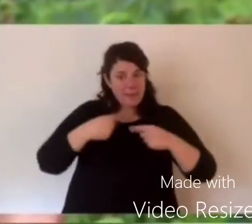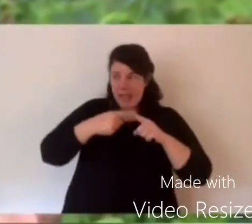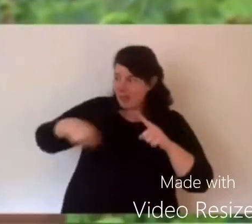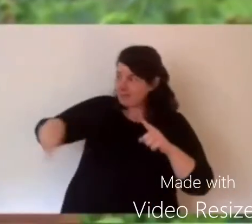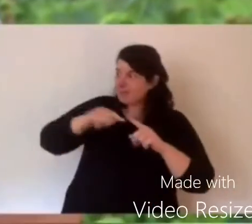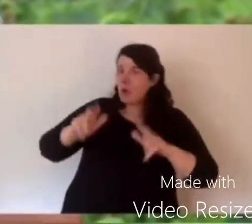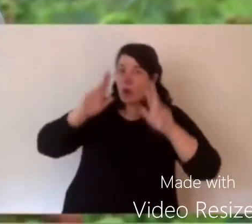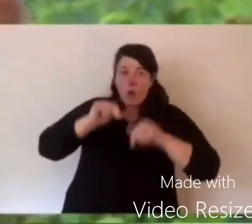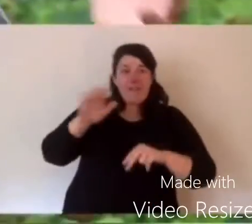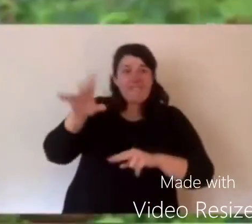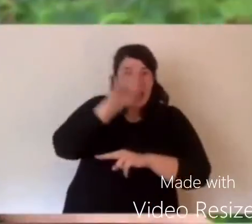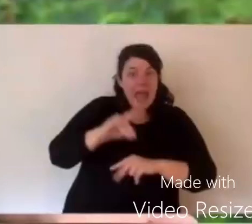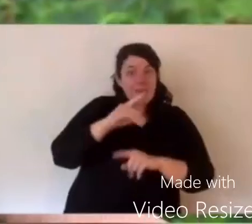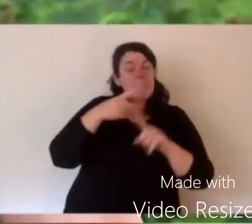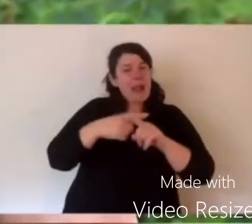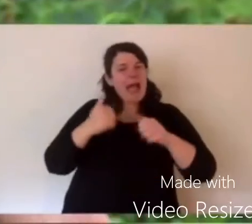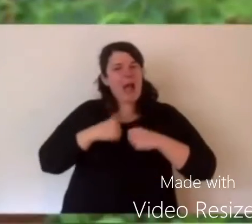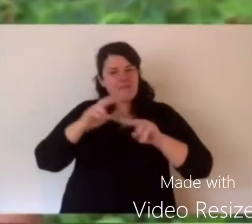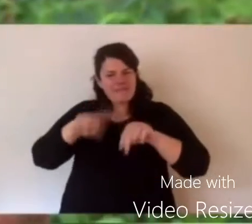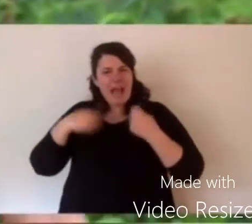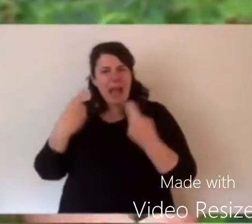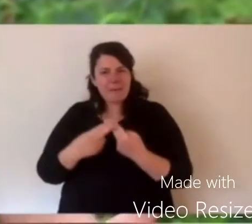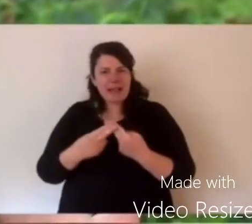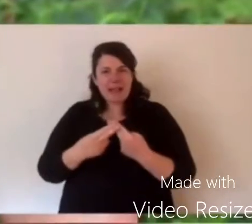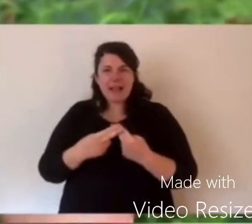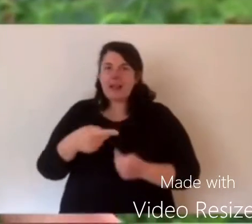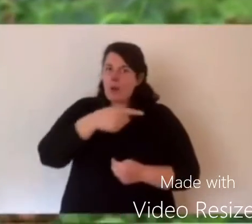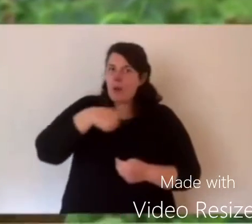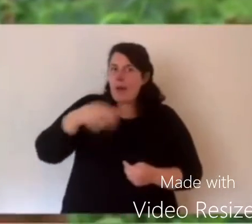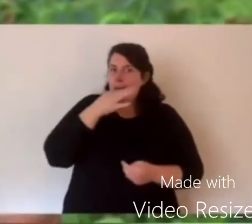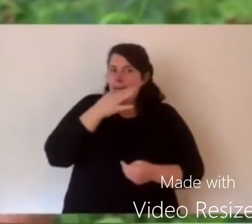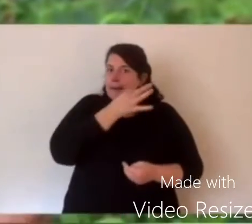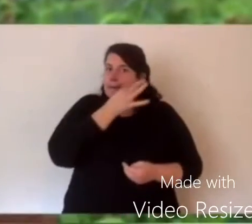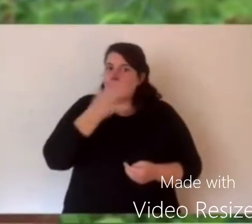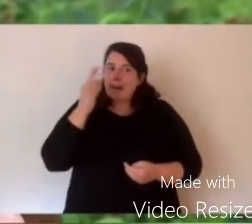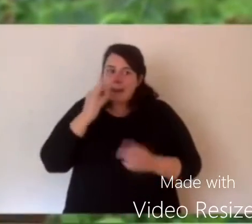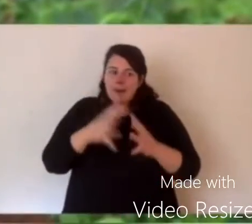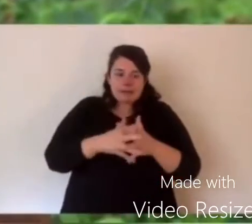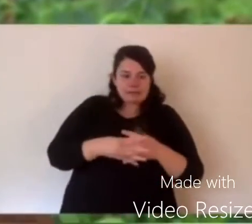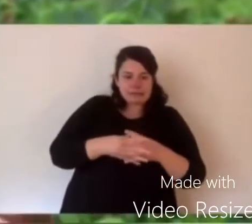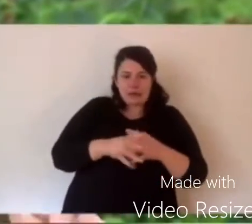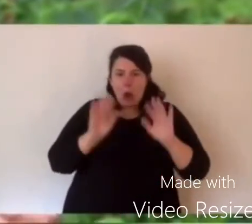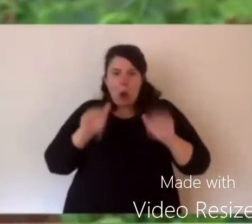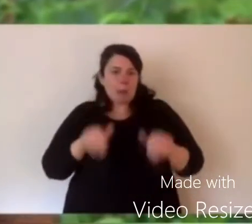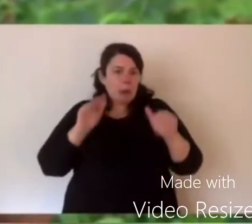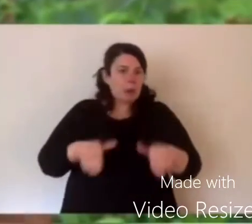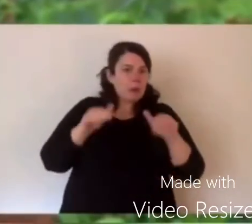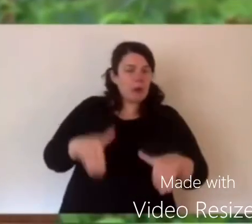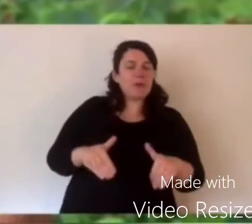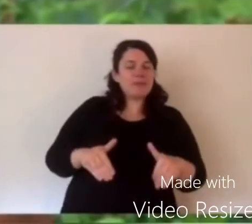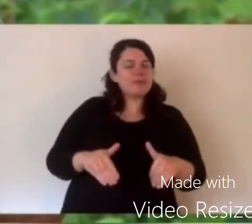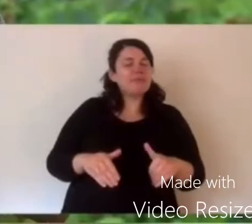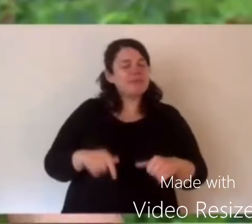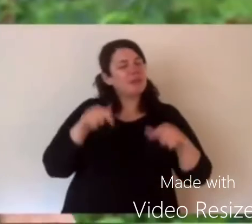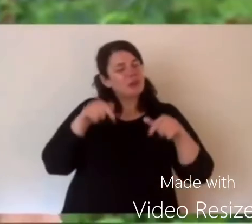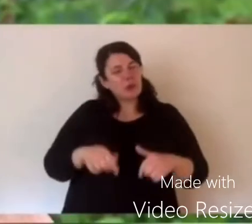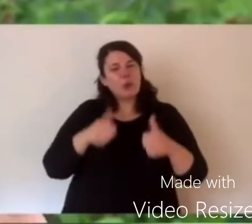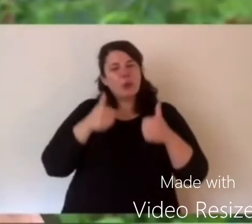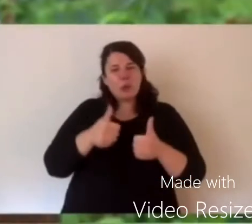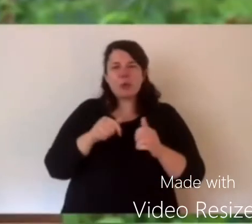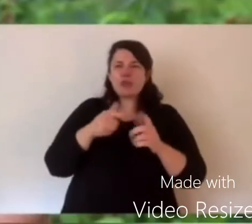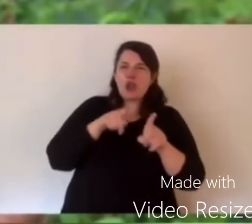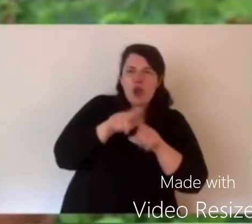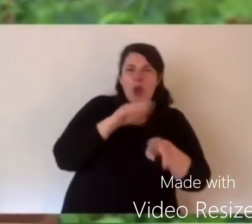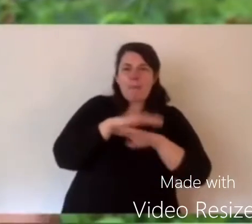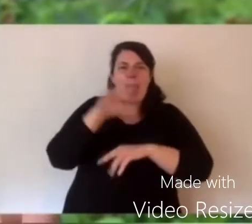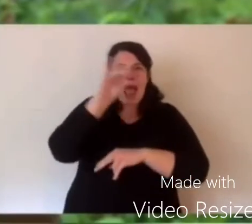and I are looking after all of our animals and our families, but we all have a bit of extra time at the moment, like you probably do too.